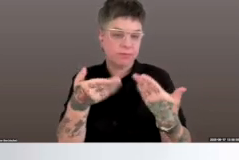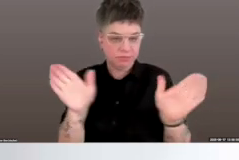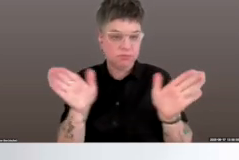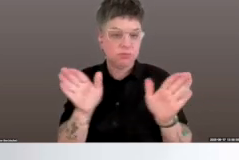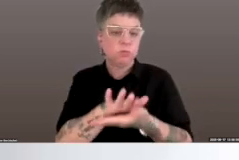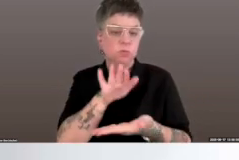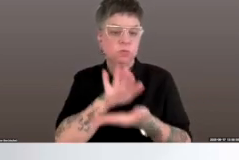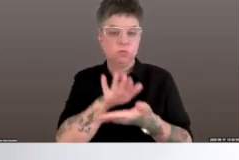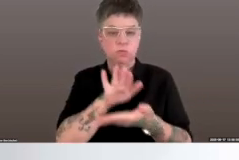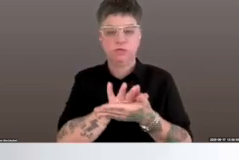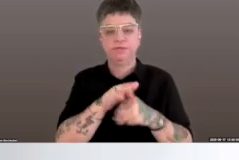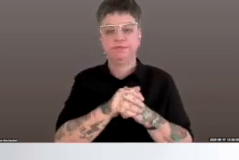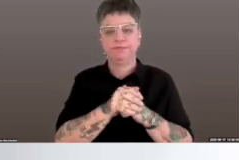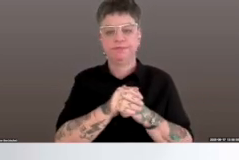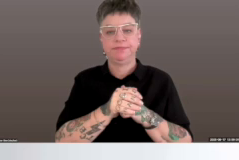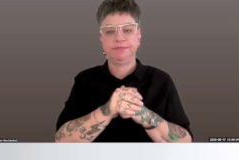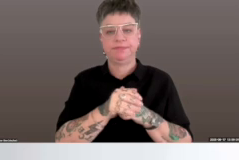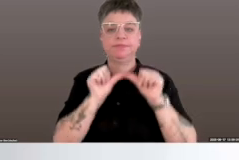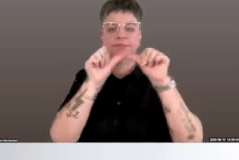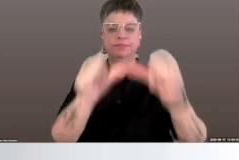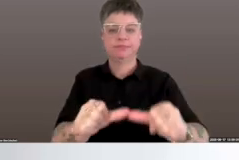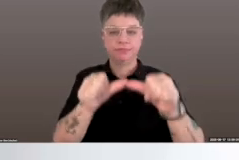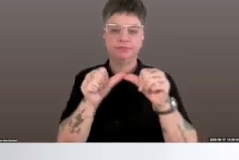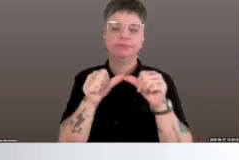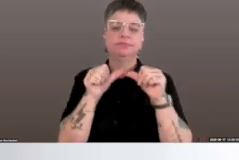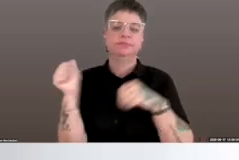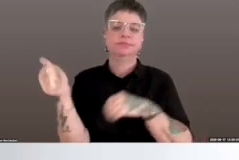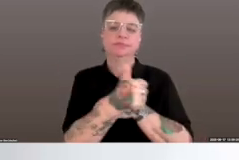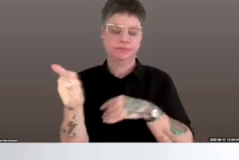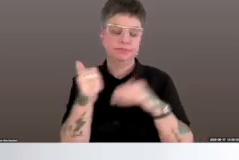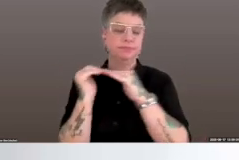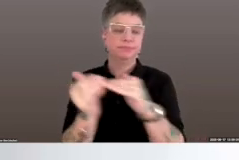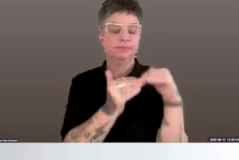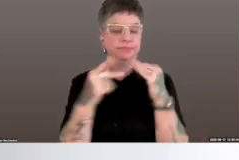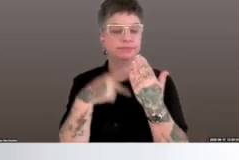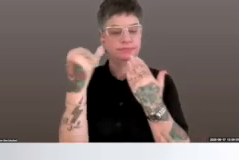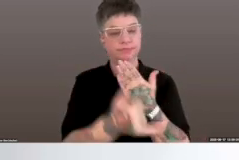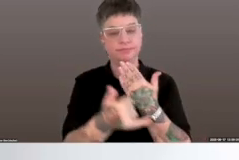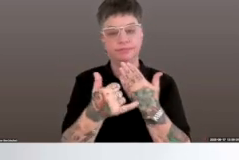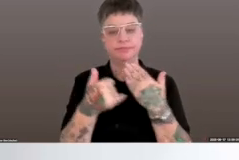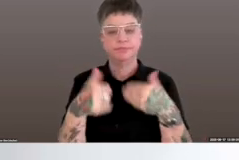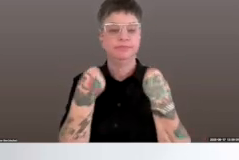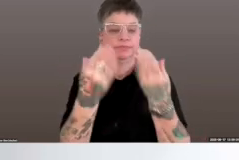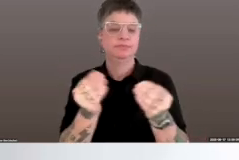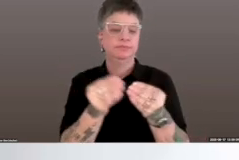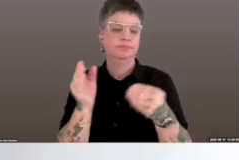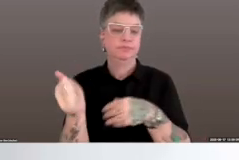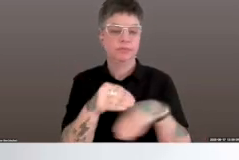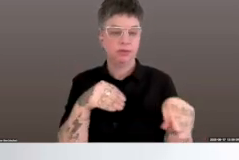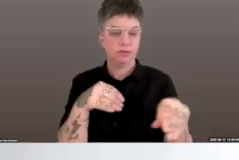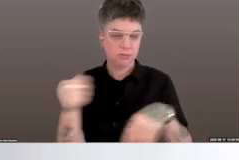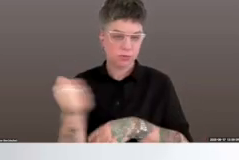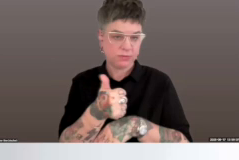Equity Project funds complementary investments to expand mobility choices and reduce vehicle miles traveled in response